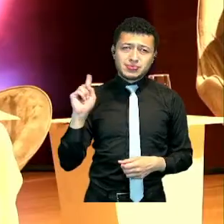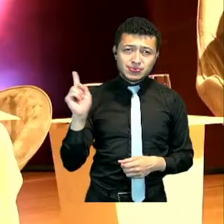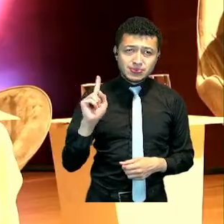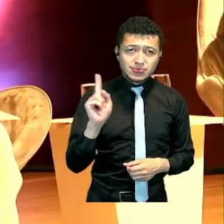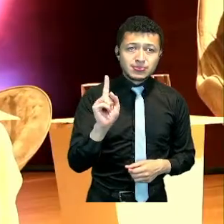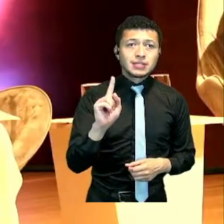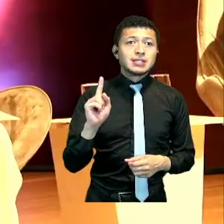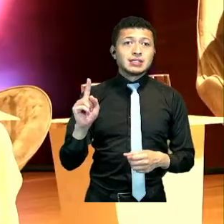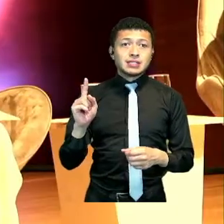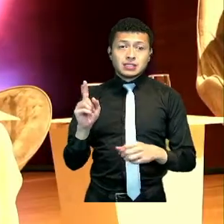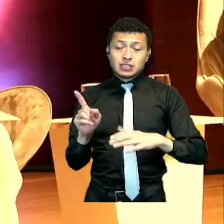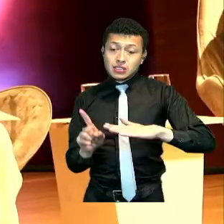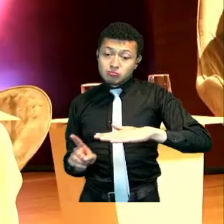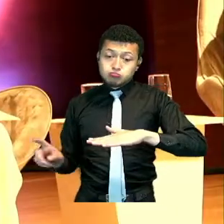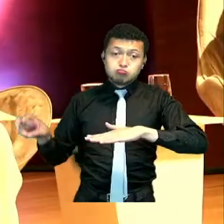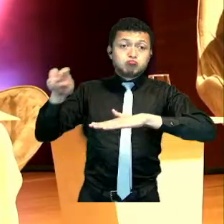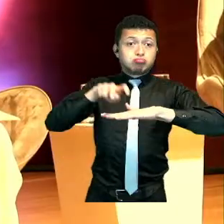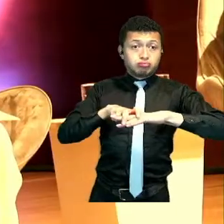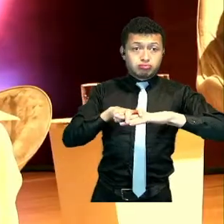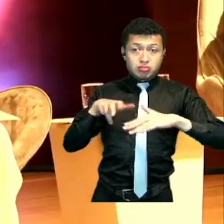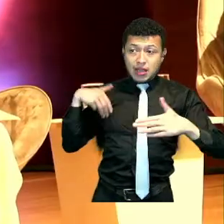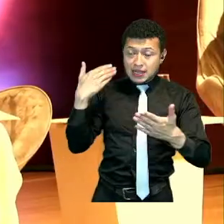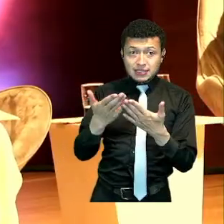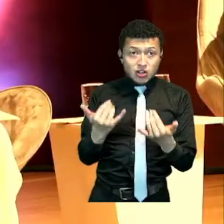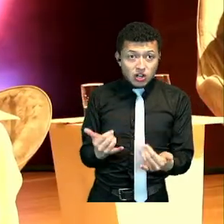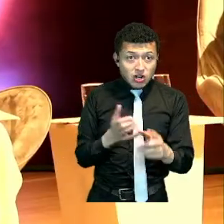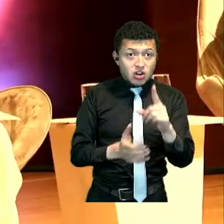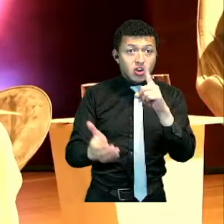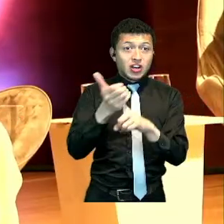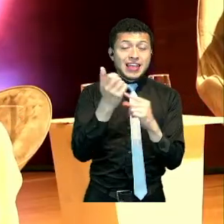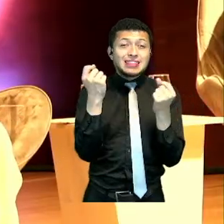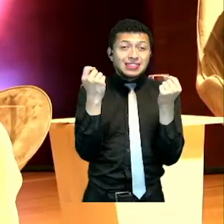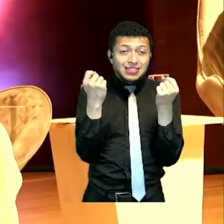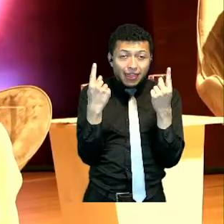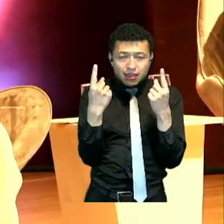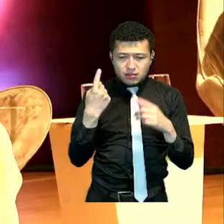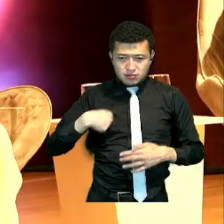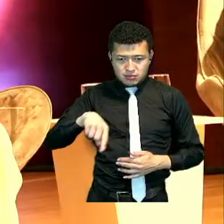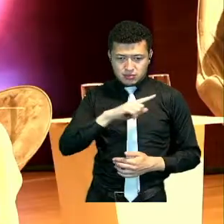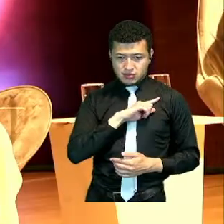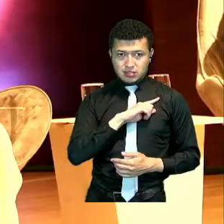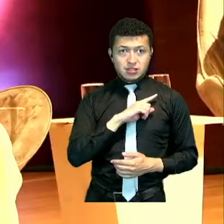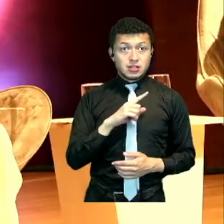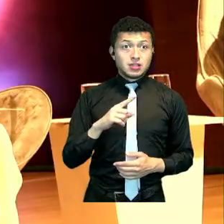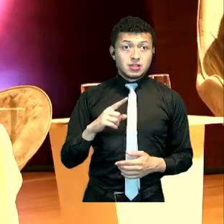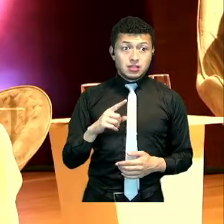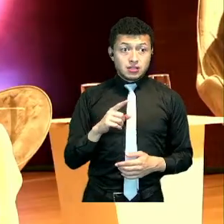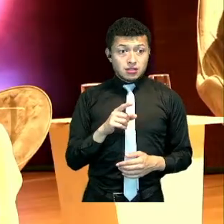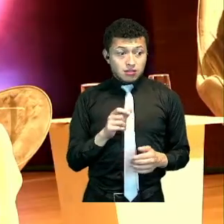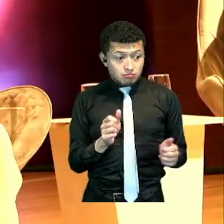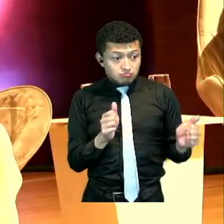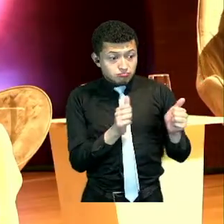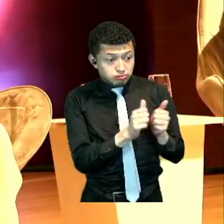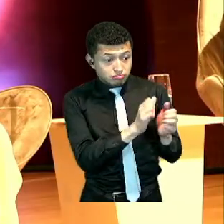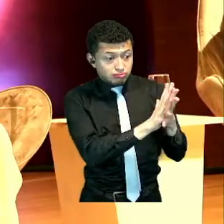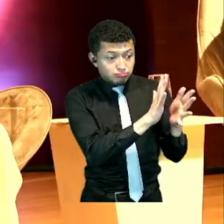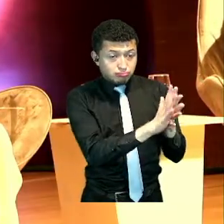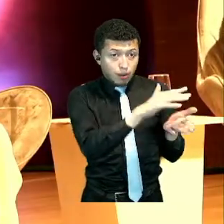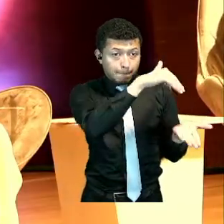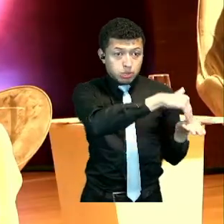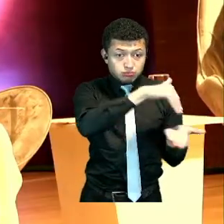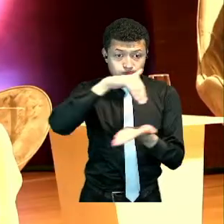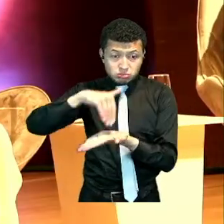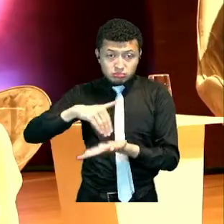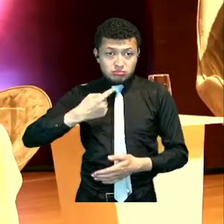that place that you perhaps treaded on through a long time ago and understand what